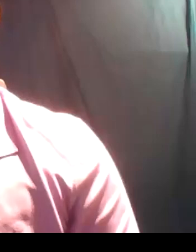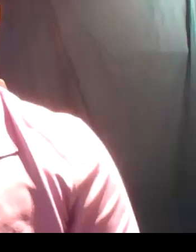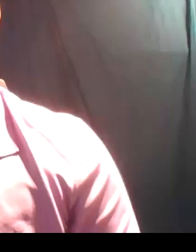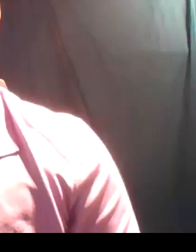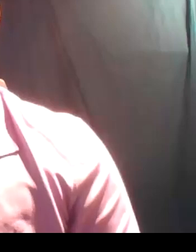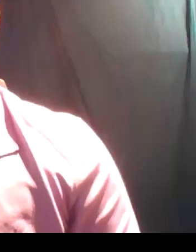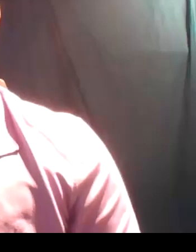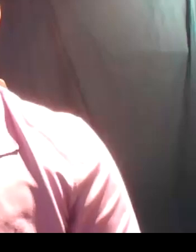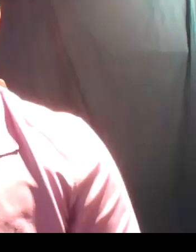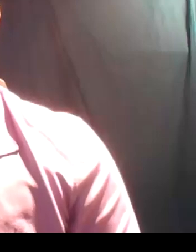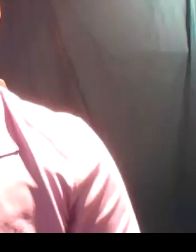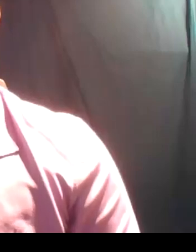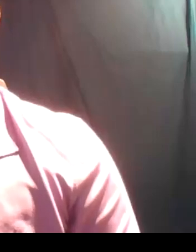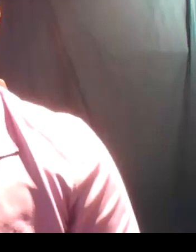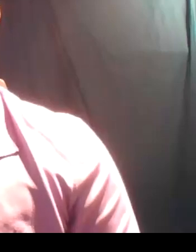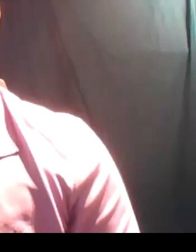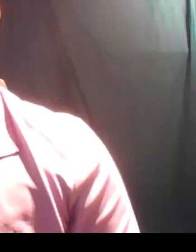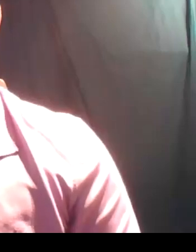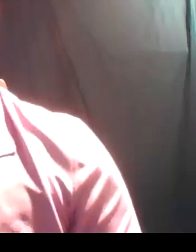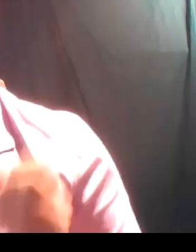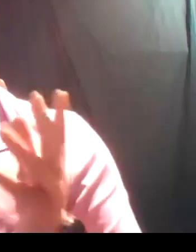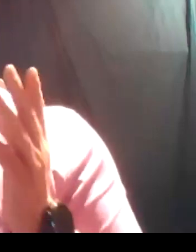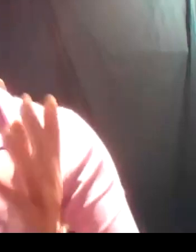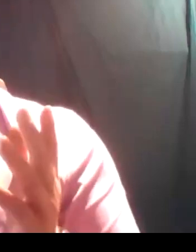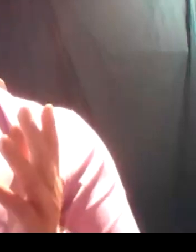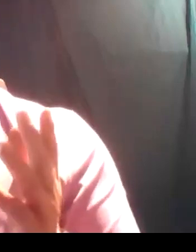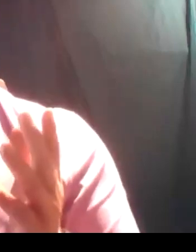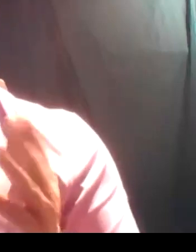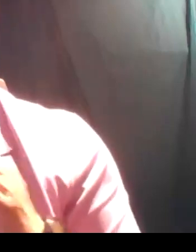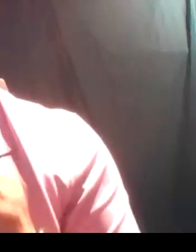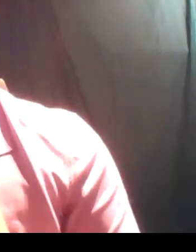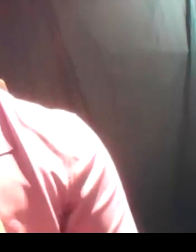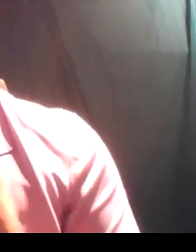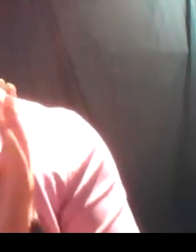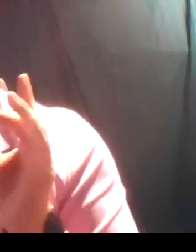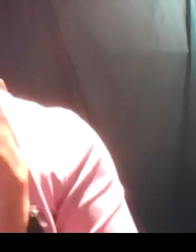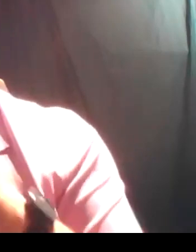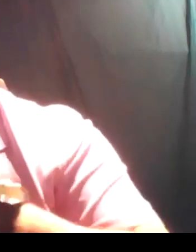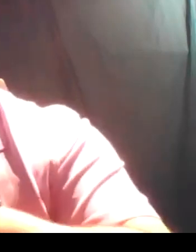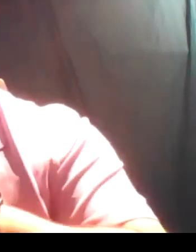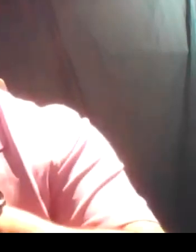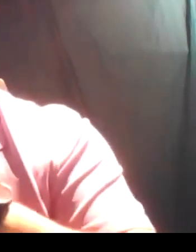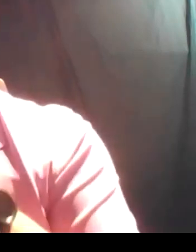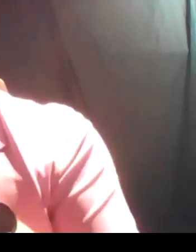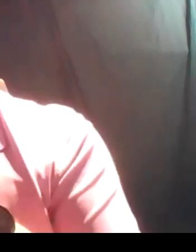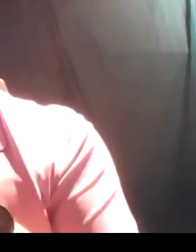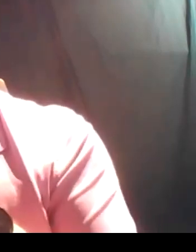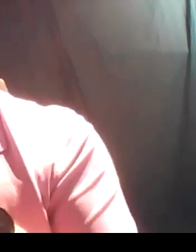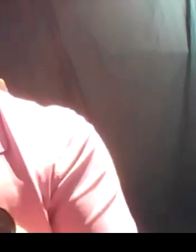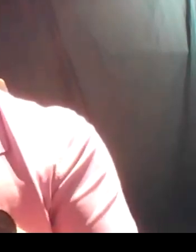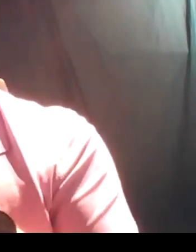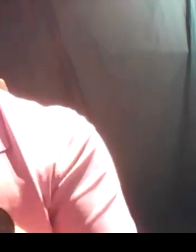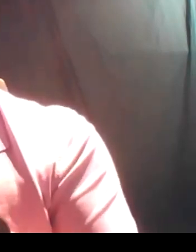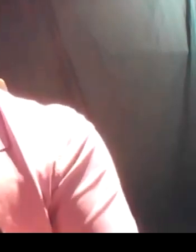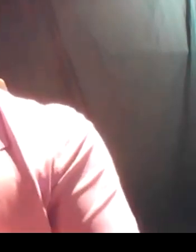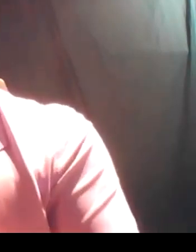All right, thank you. We are going into our public comment period. The public